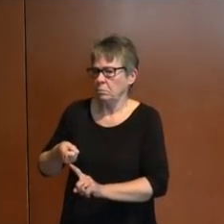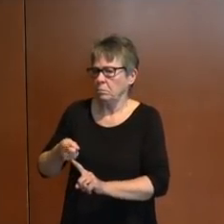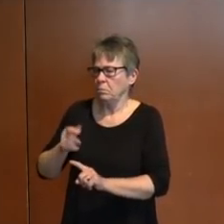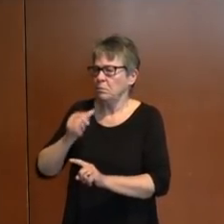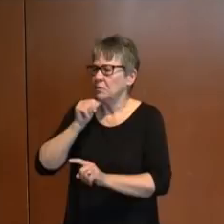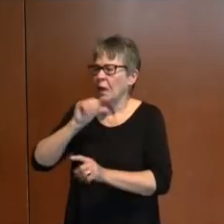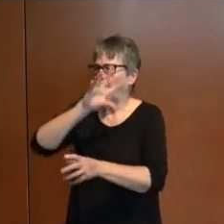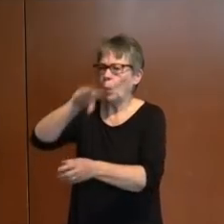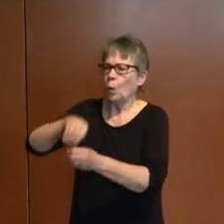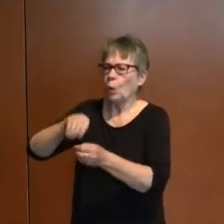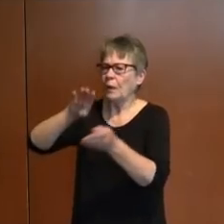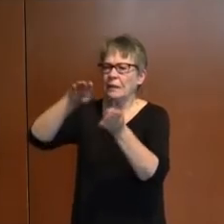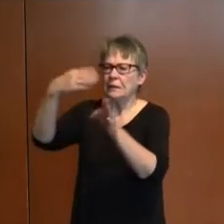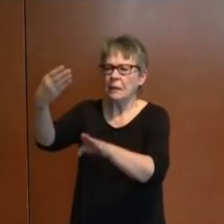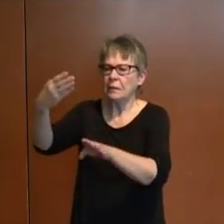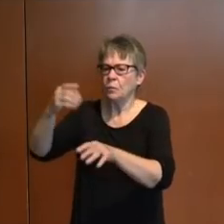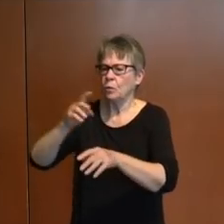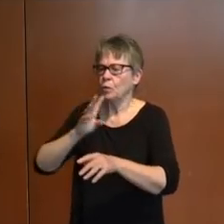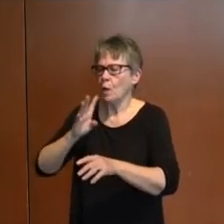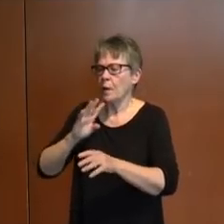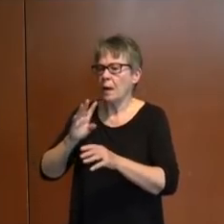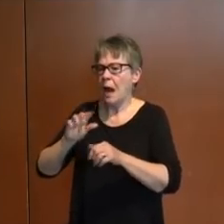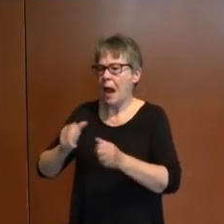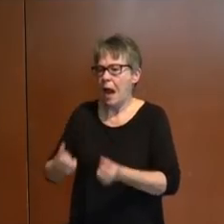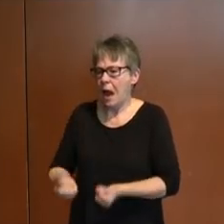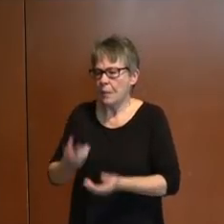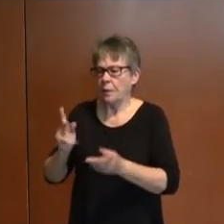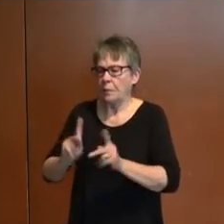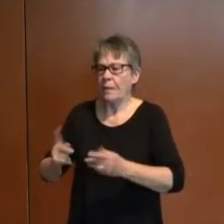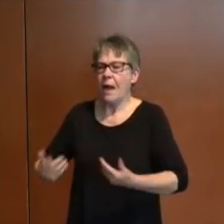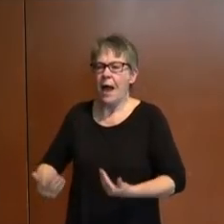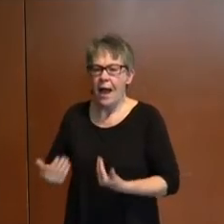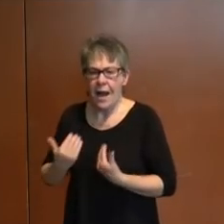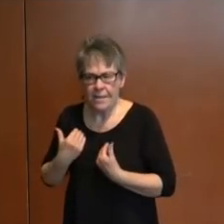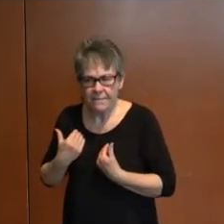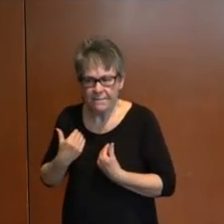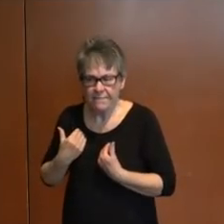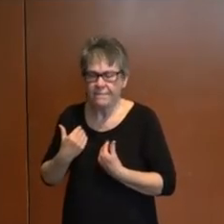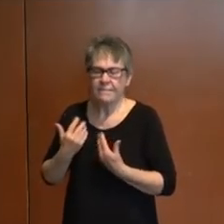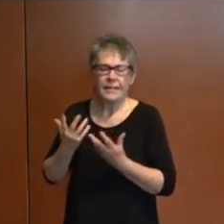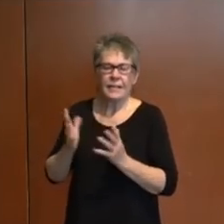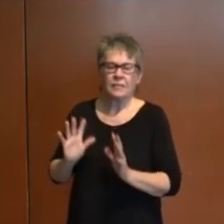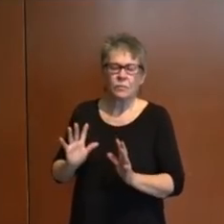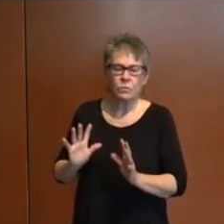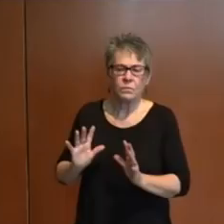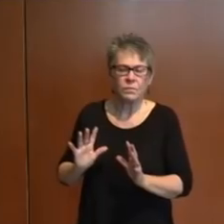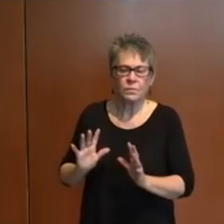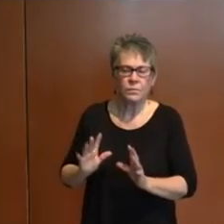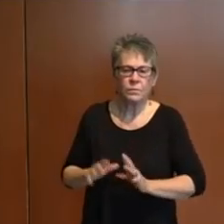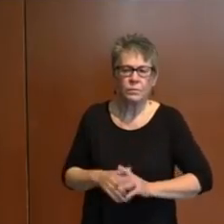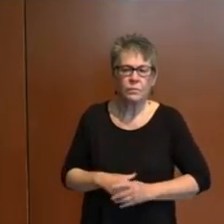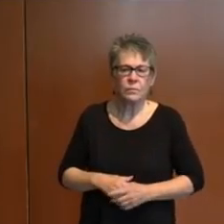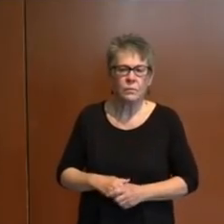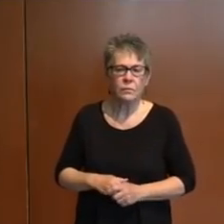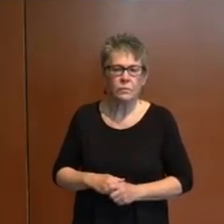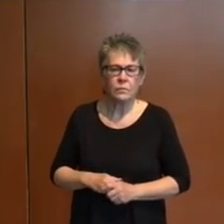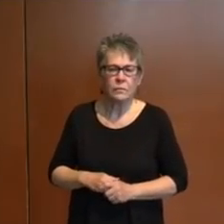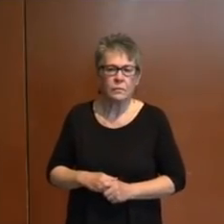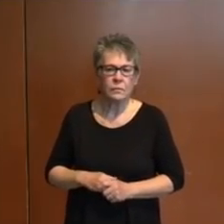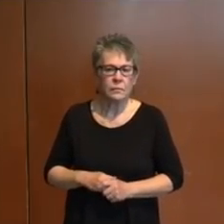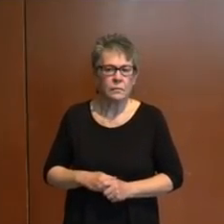should draw. Is that fair to say? Yeah. Also, I make it my business to just tell you the top 5 counties in total